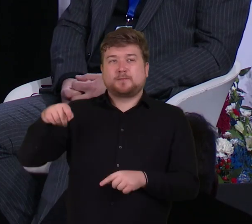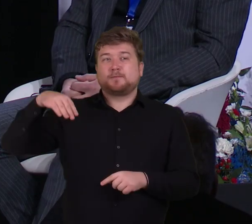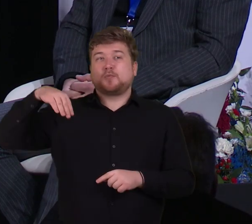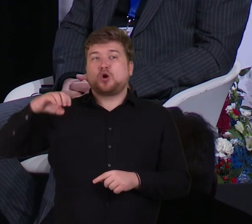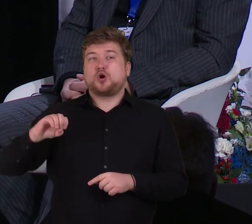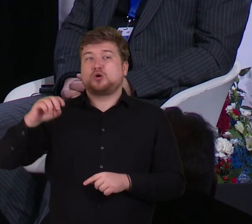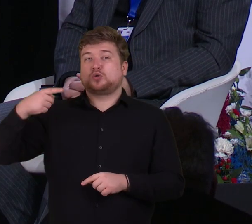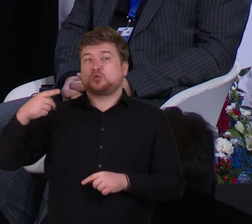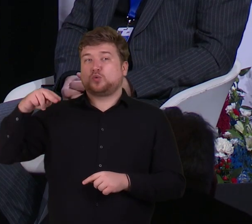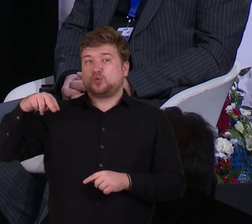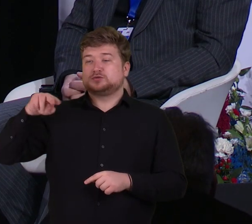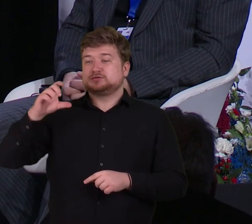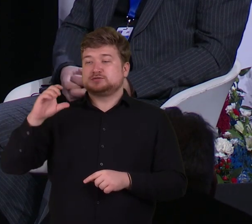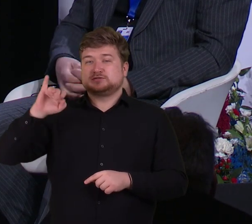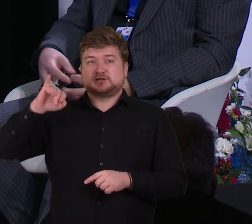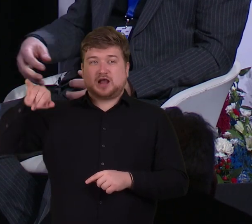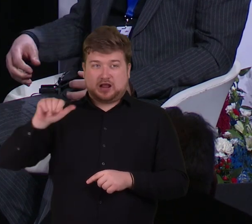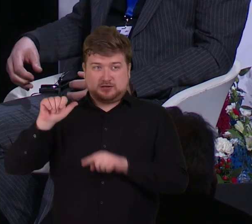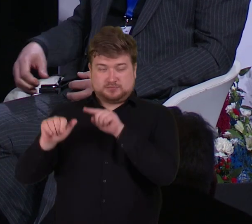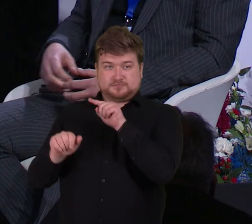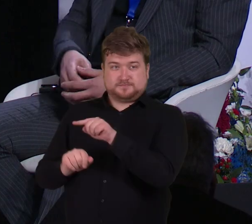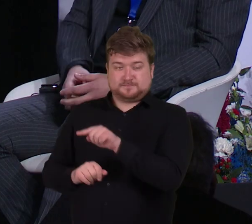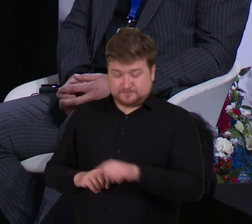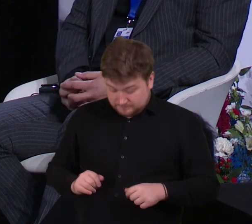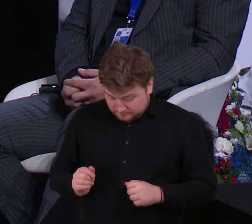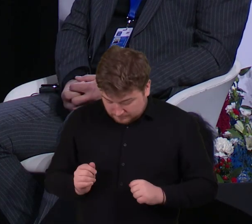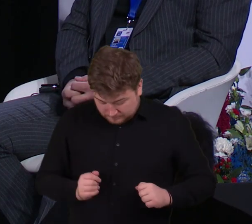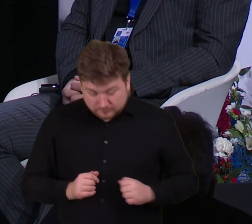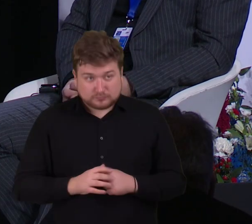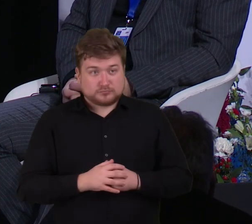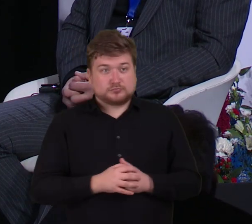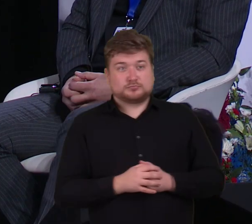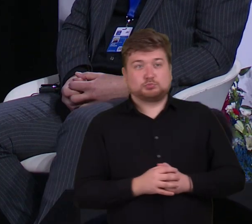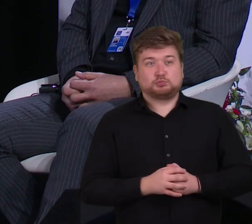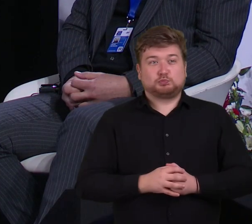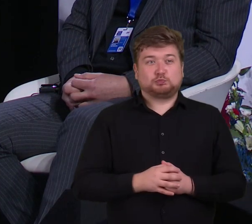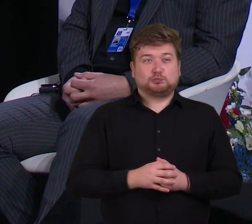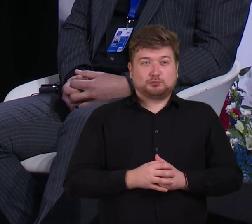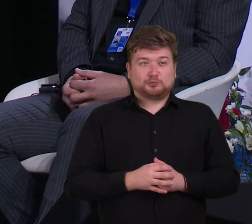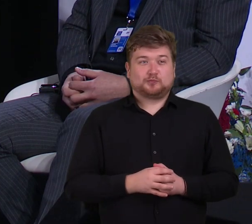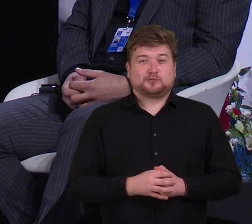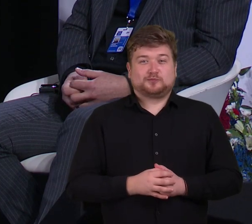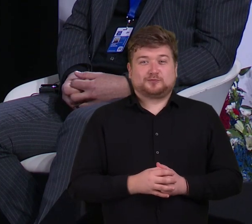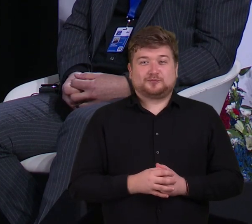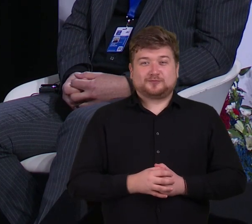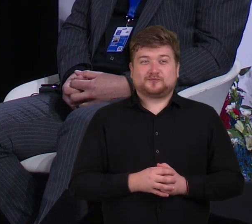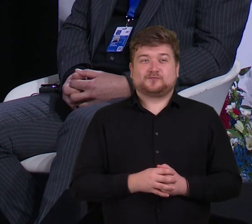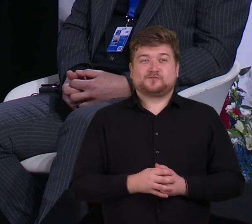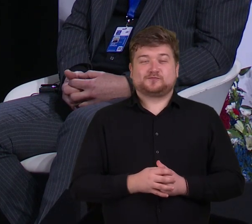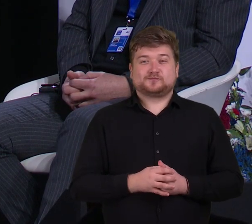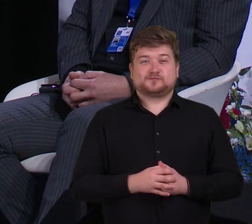the urban core, plus the hinterland. So if you look at it in a global